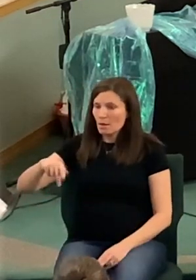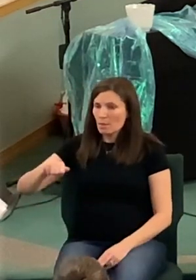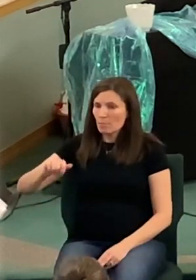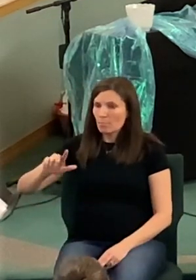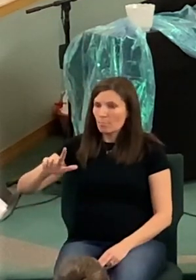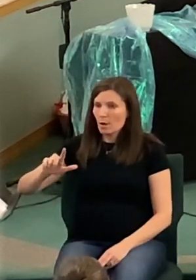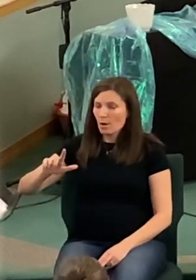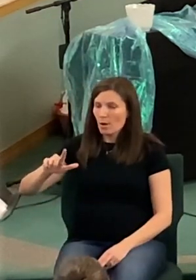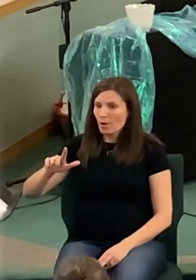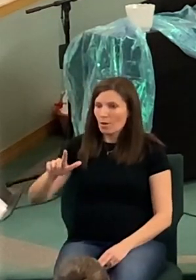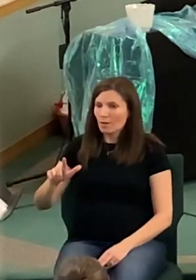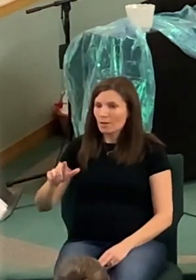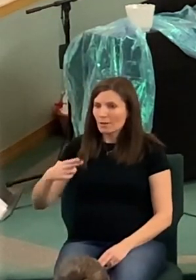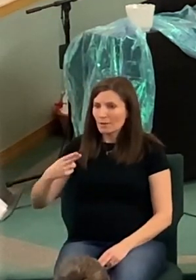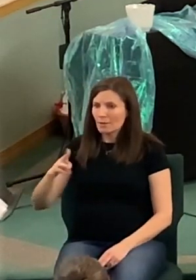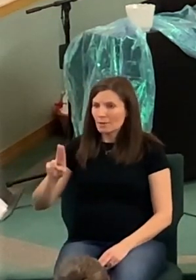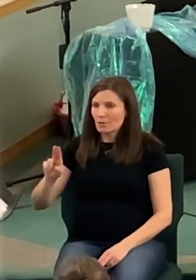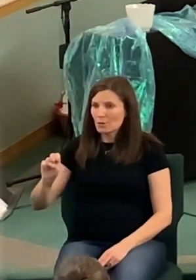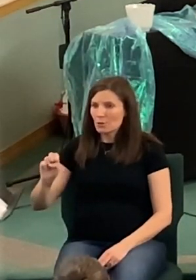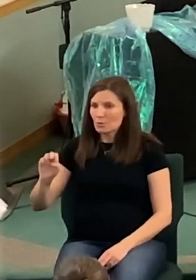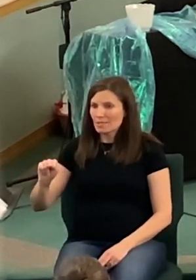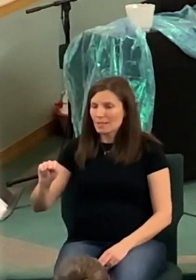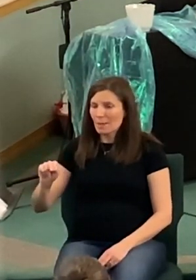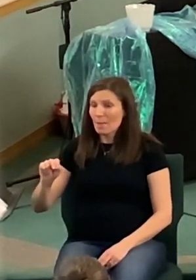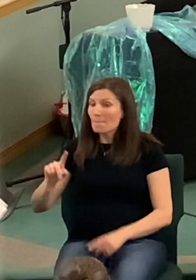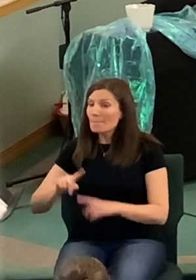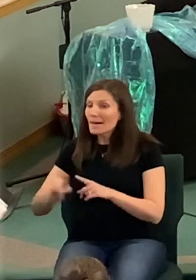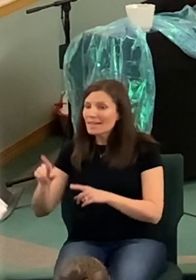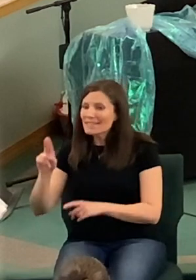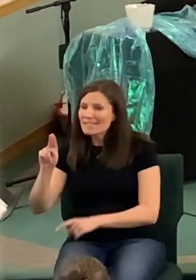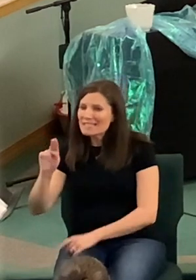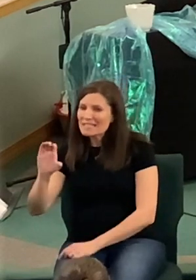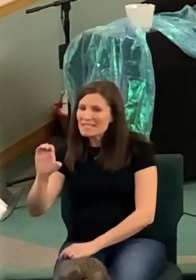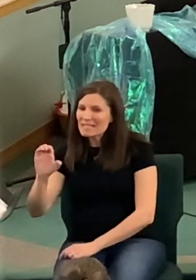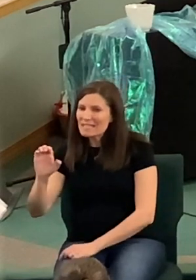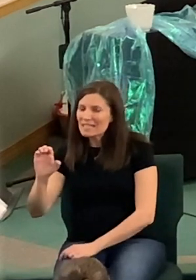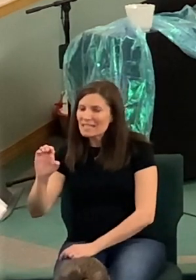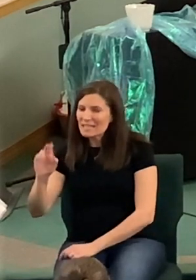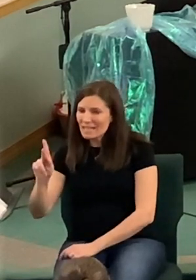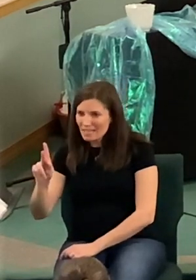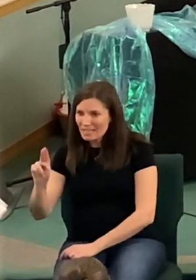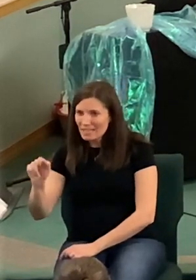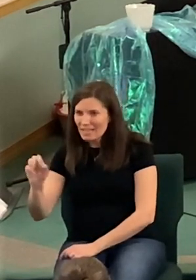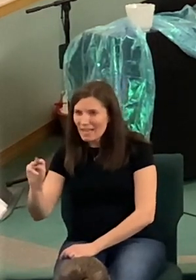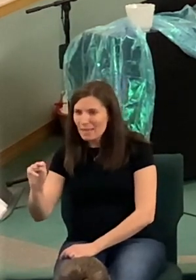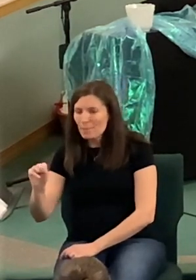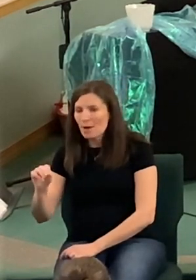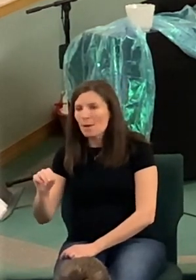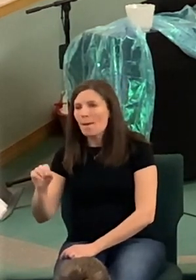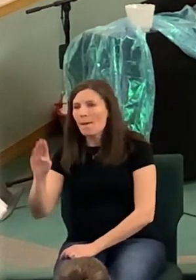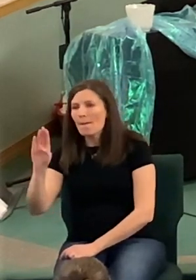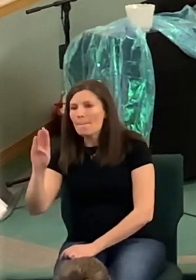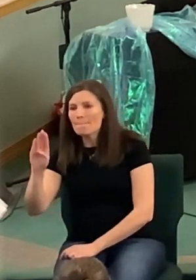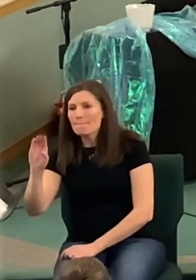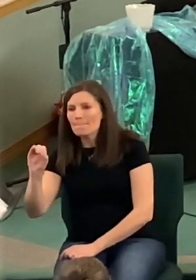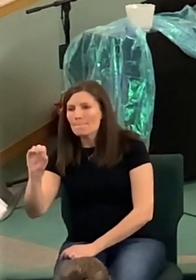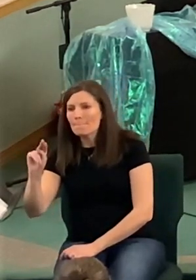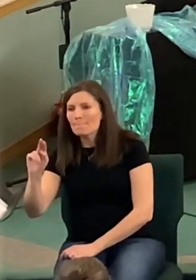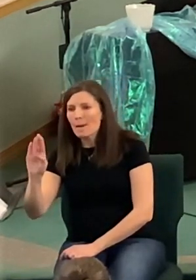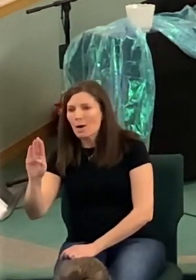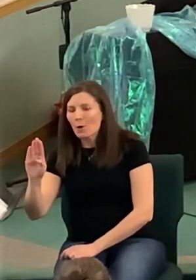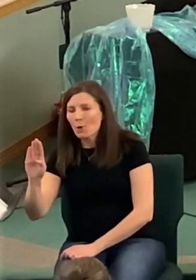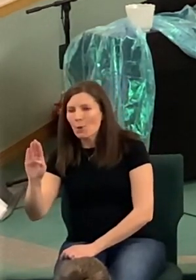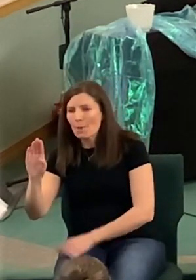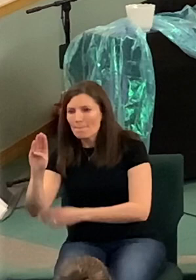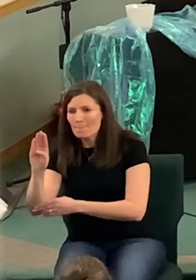but his nickname is Bono from U2. That's how he started in the music industry. And he's always been